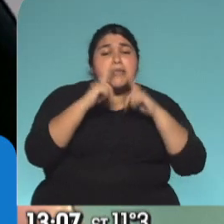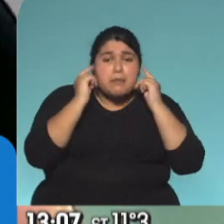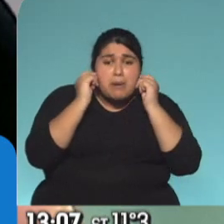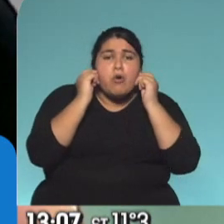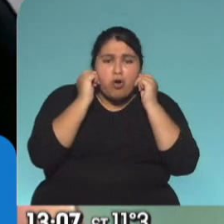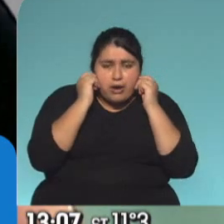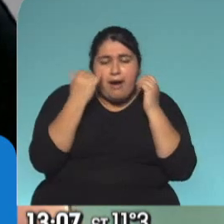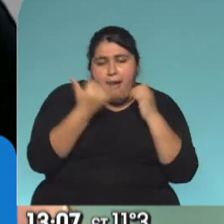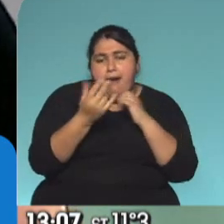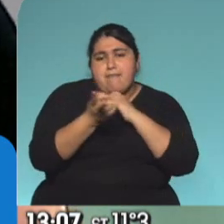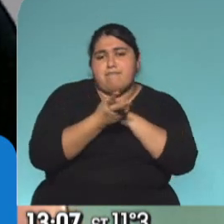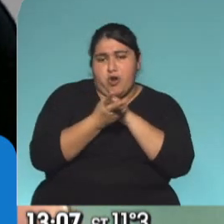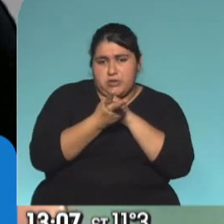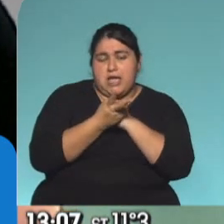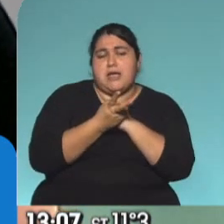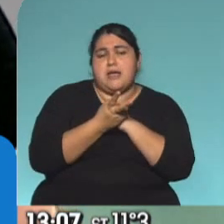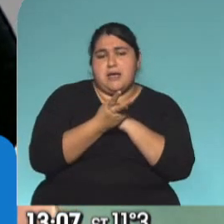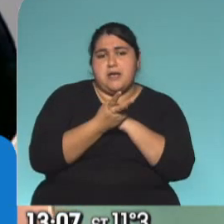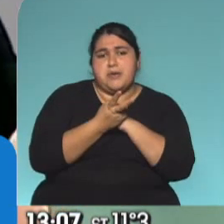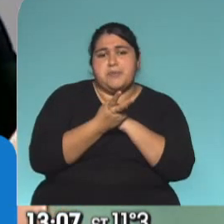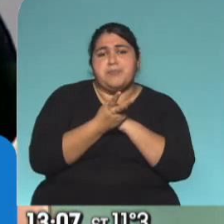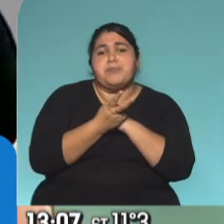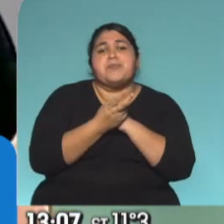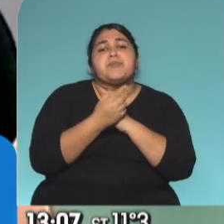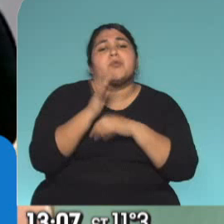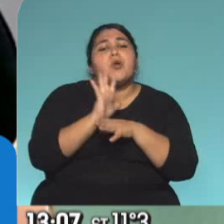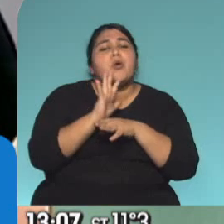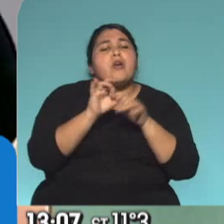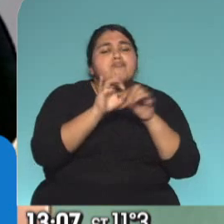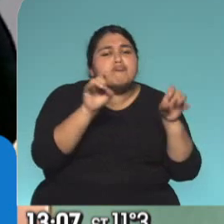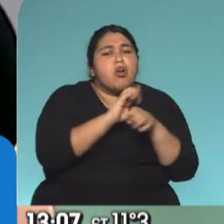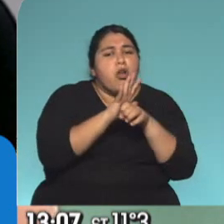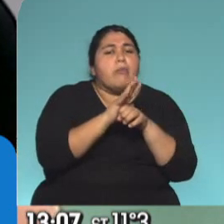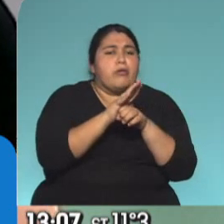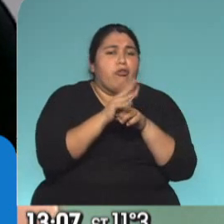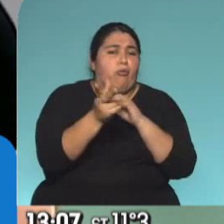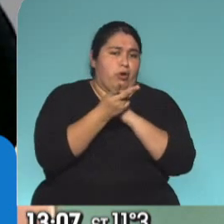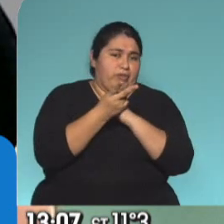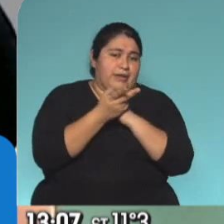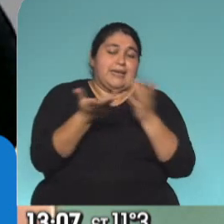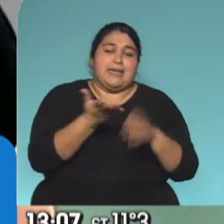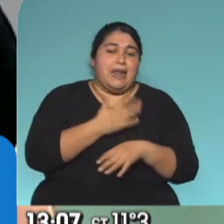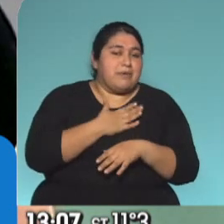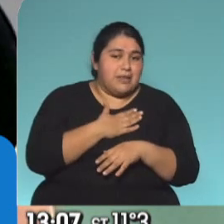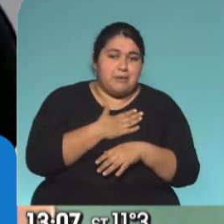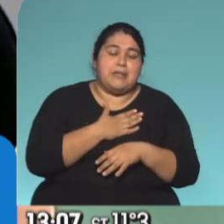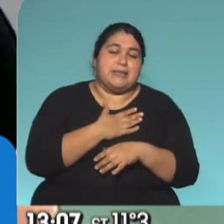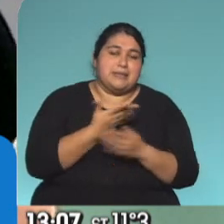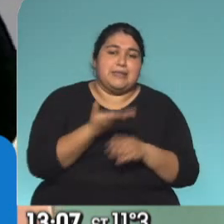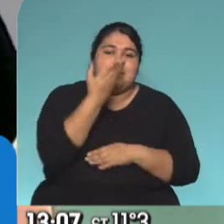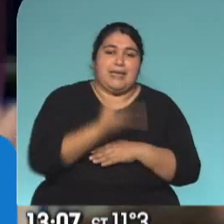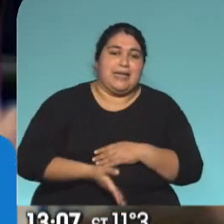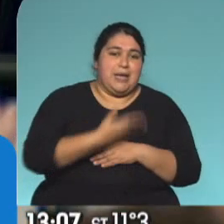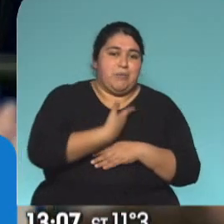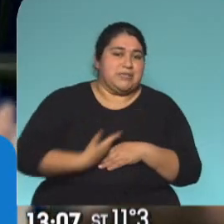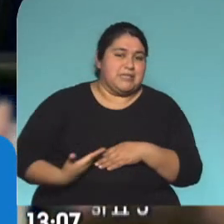that face masks are protective against the transmission of COVID, unfortunately, the